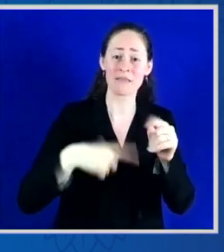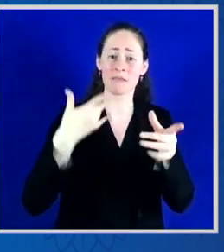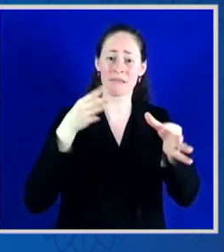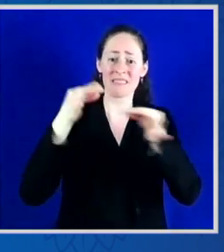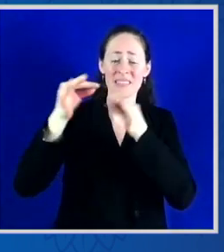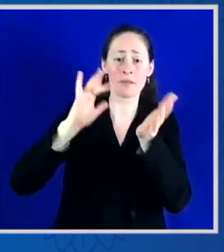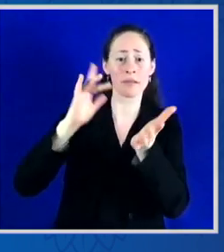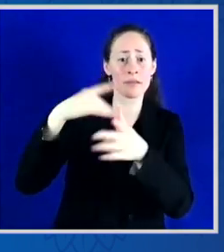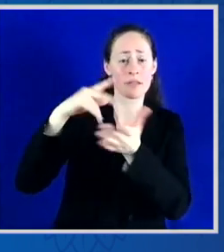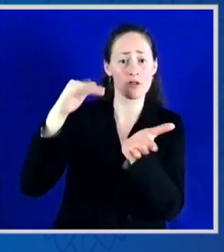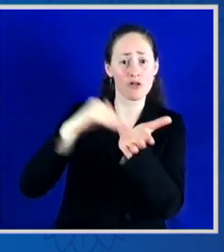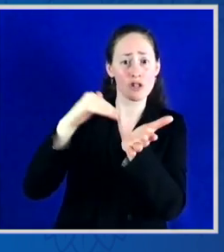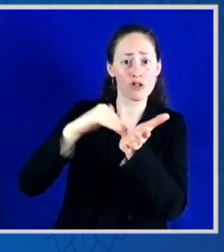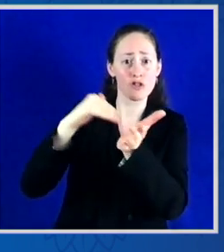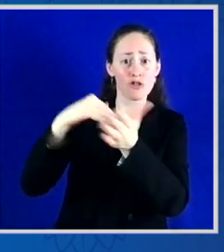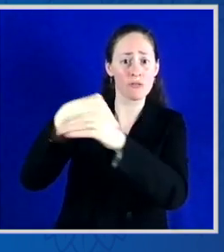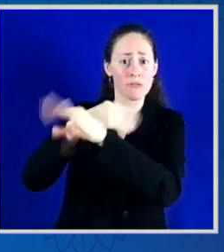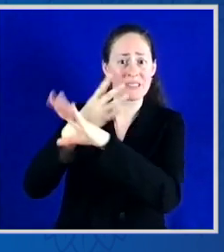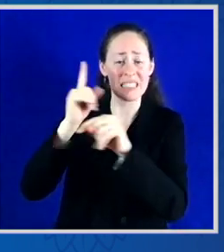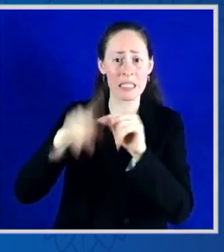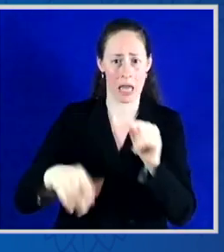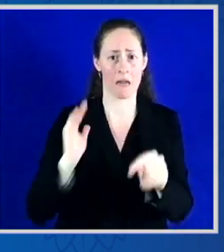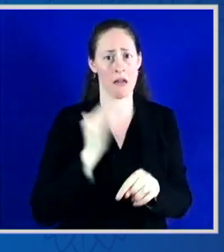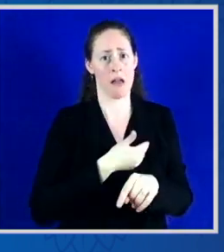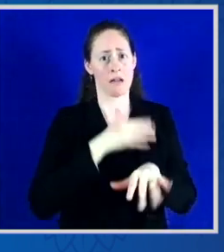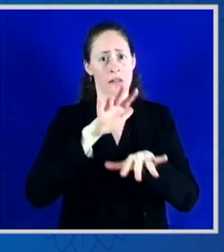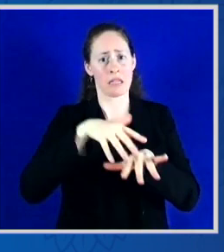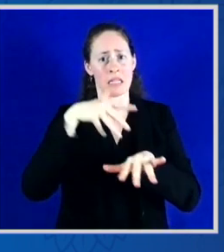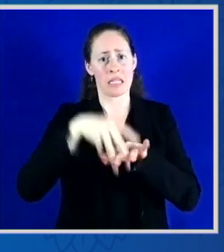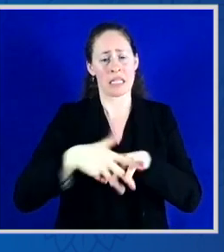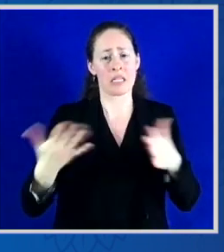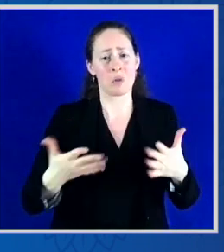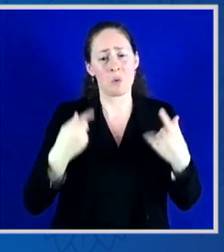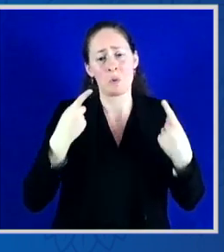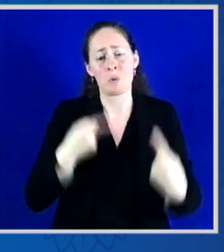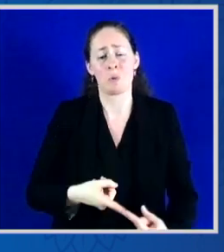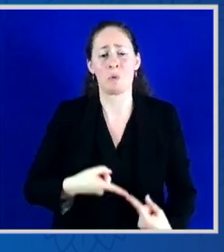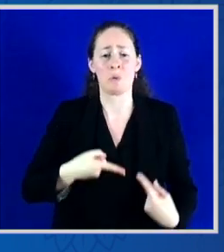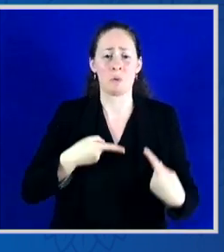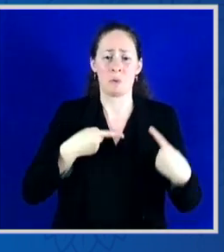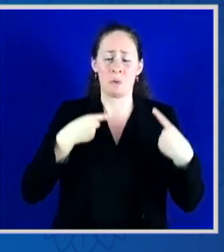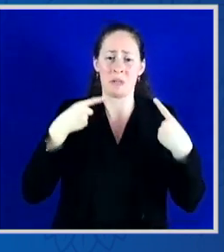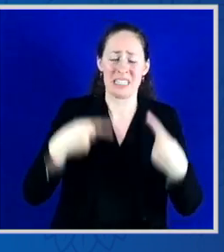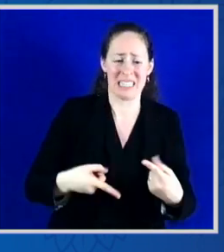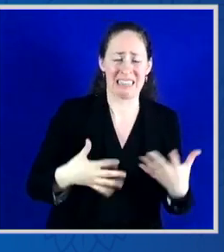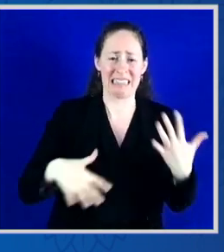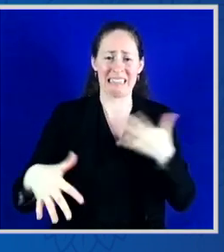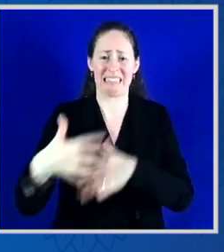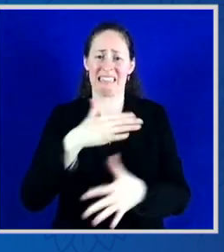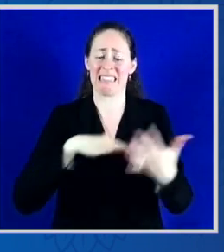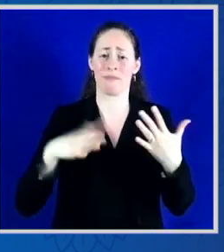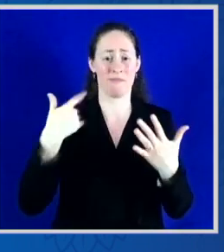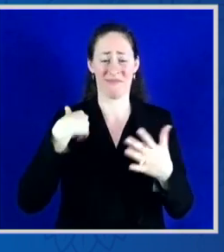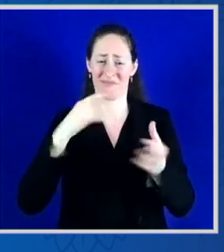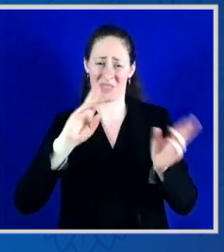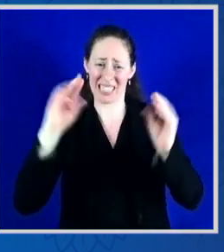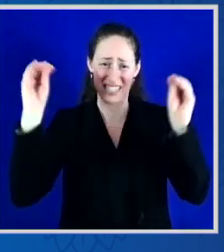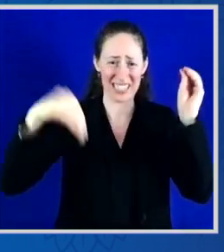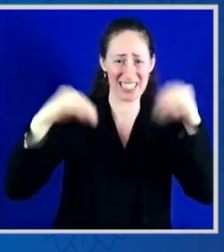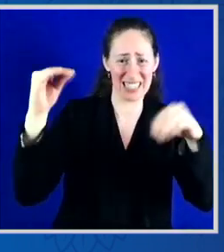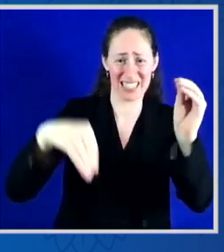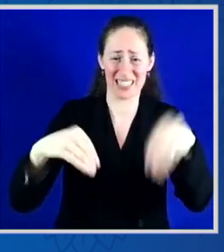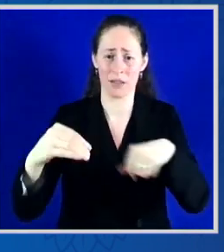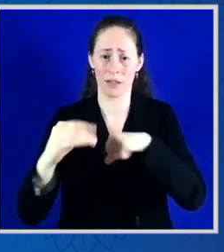and expanding ever since to try to bring all these things forward, to bring broadband to not only our reservation, but also